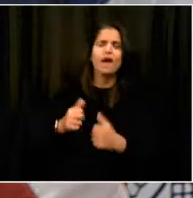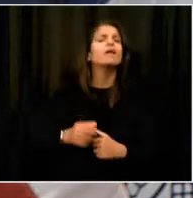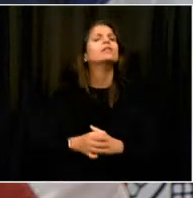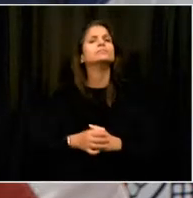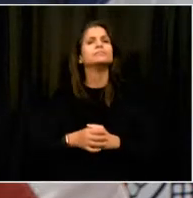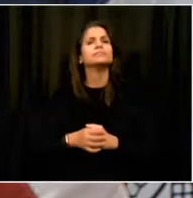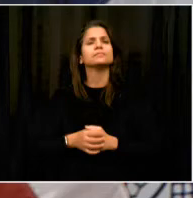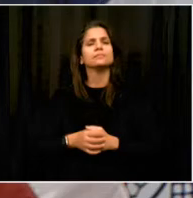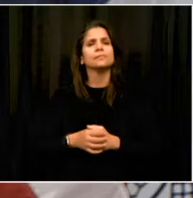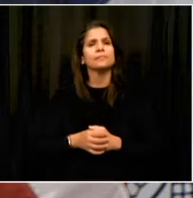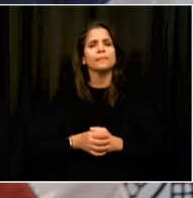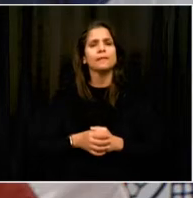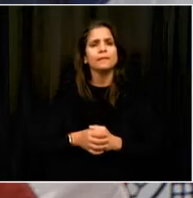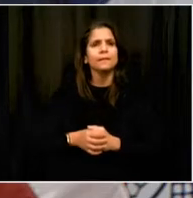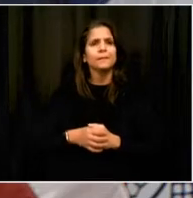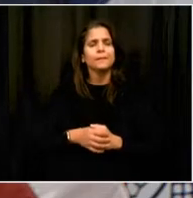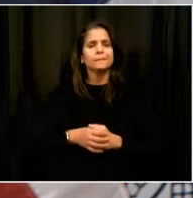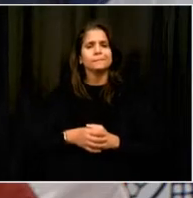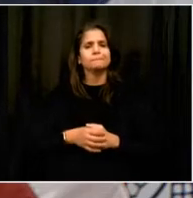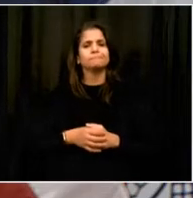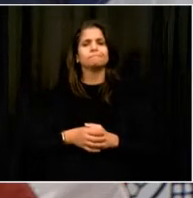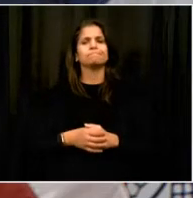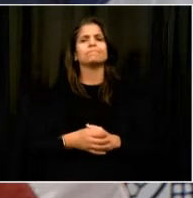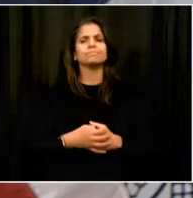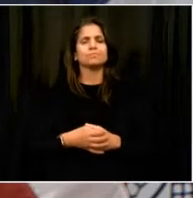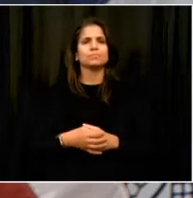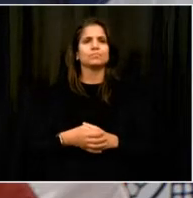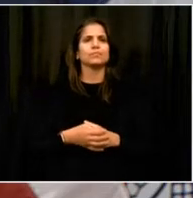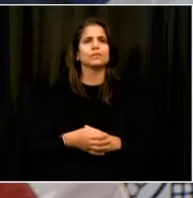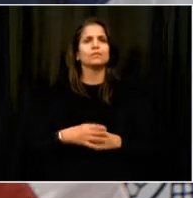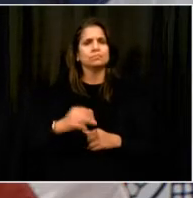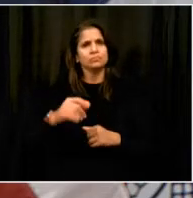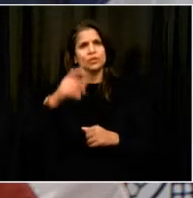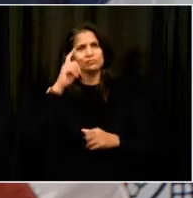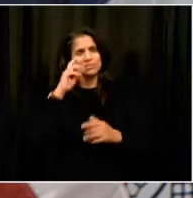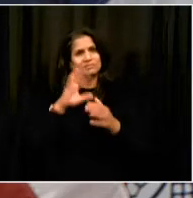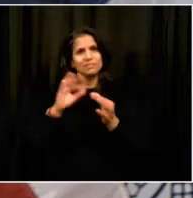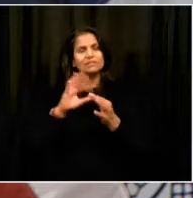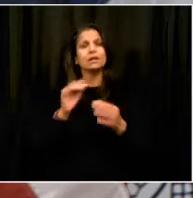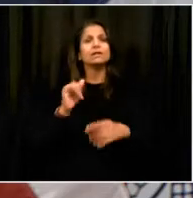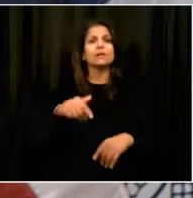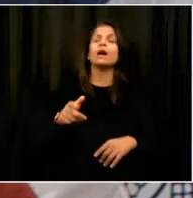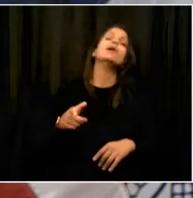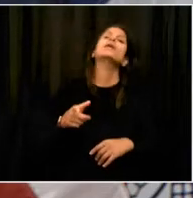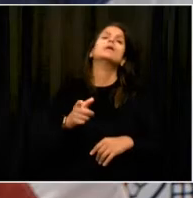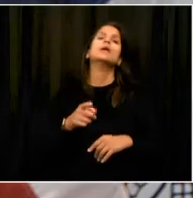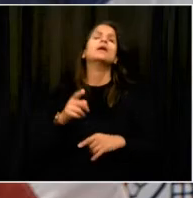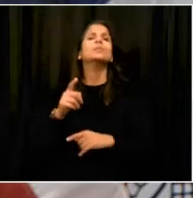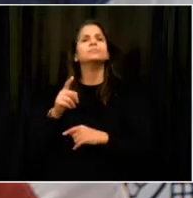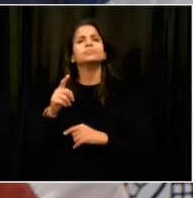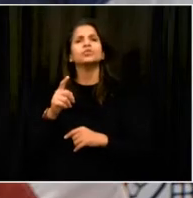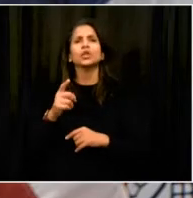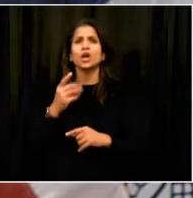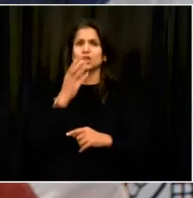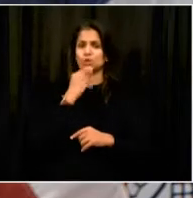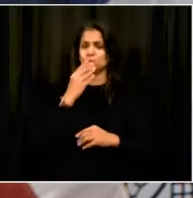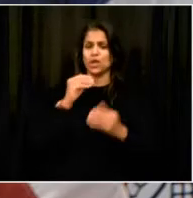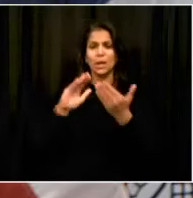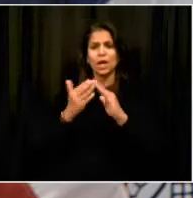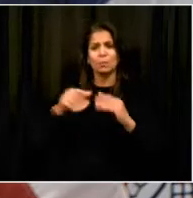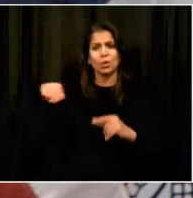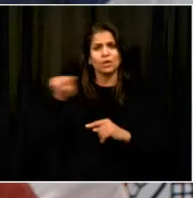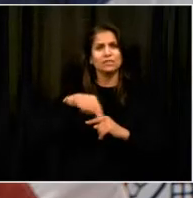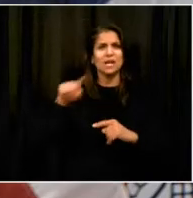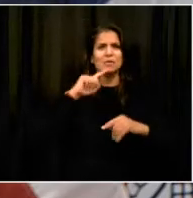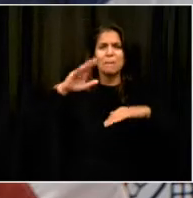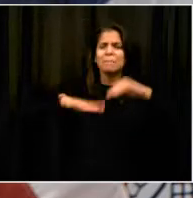shutting down the Satmar building if things don't improve there. I feel like there has been a lot of conversations at this point. There's